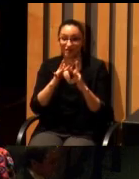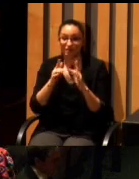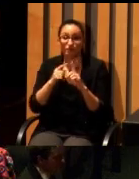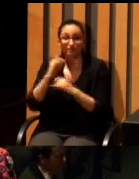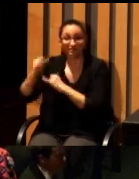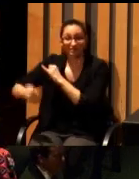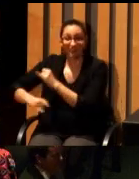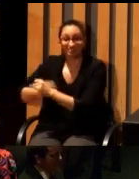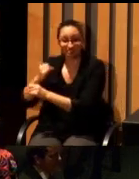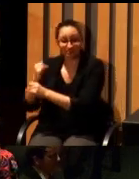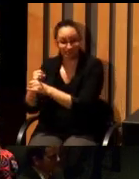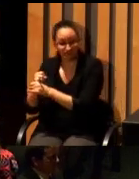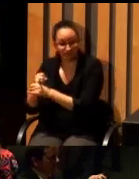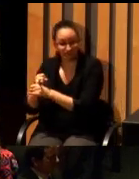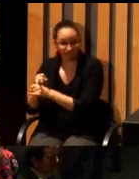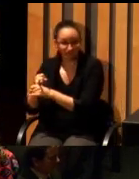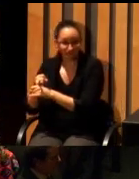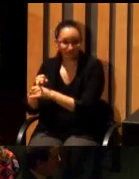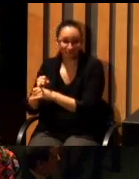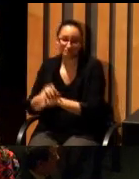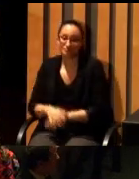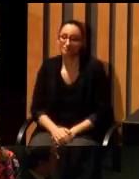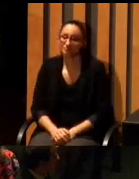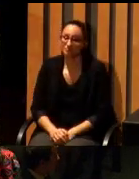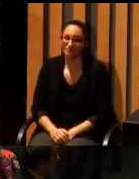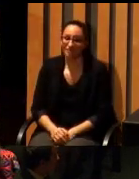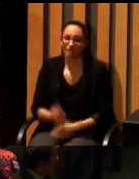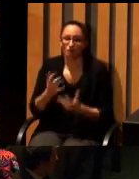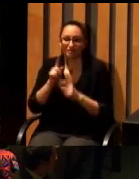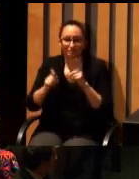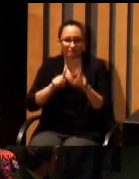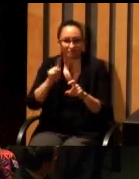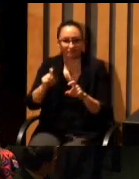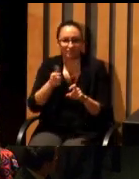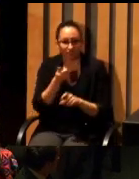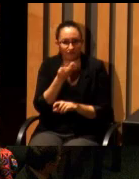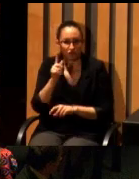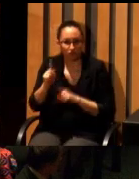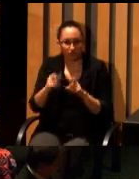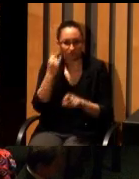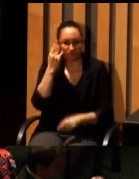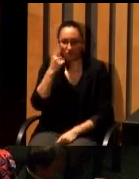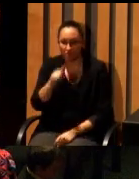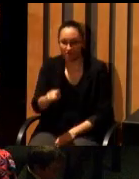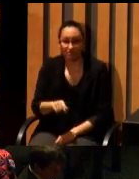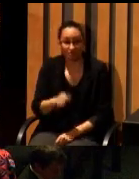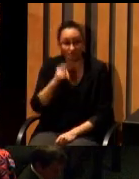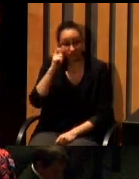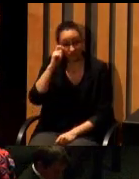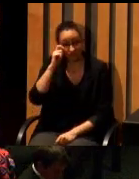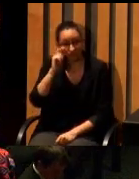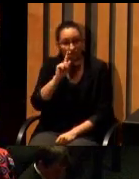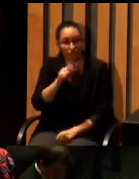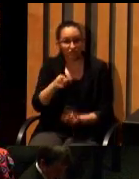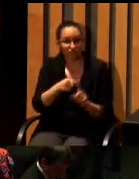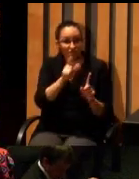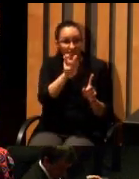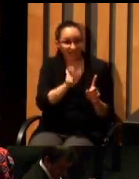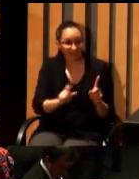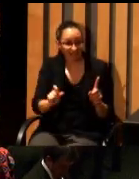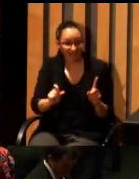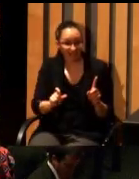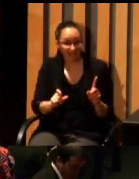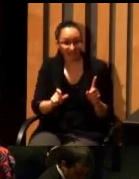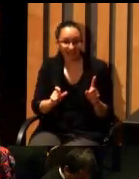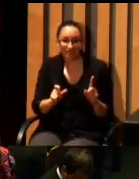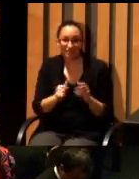that's what I'd like to start with. I'd like to actually ask a couple of them at once. A question from Italy, what can